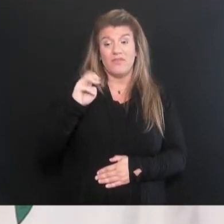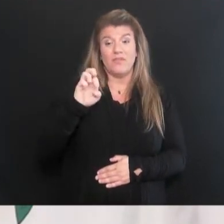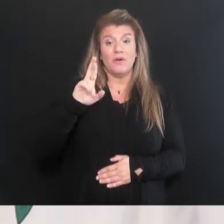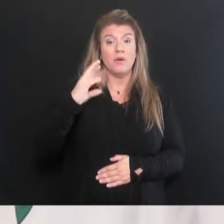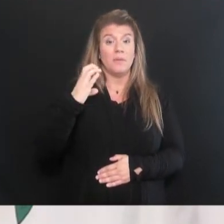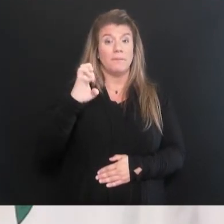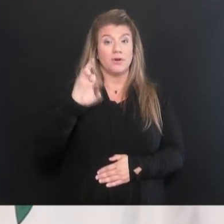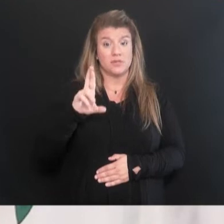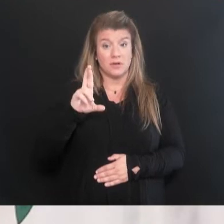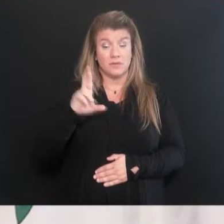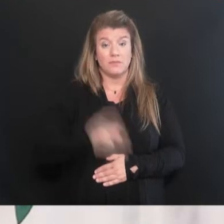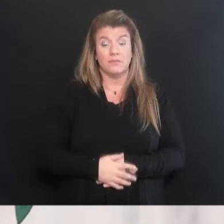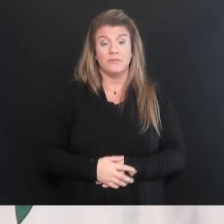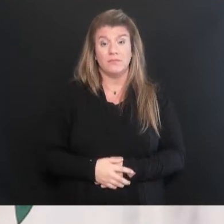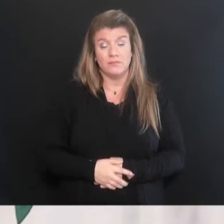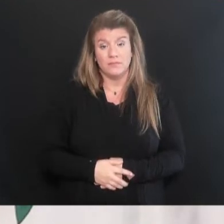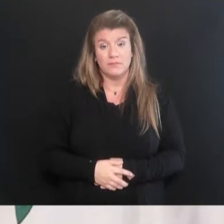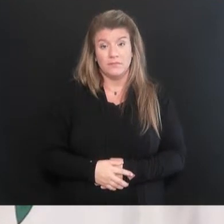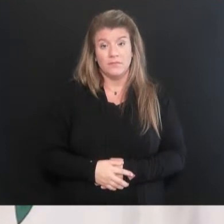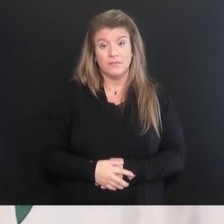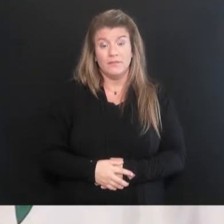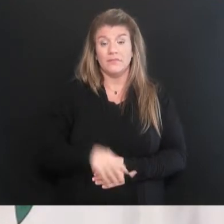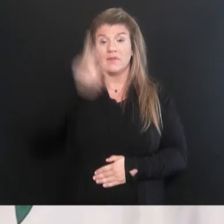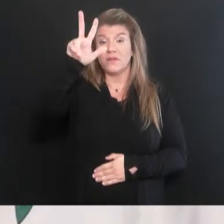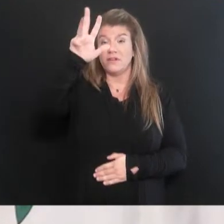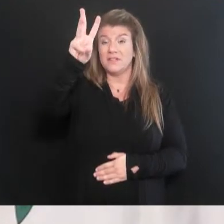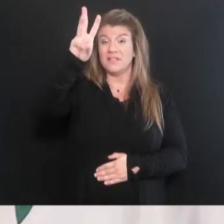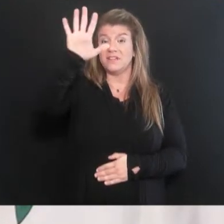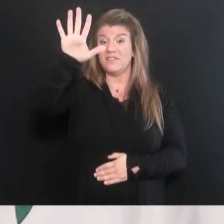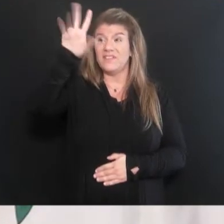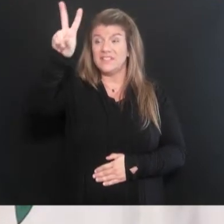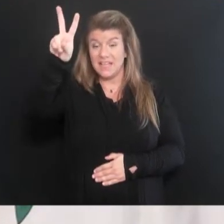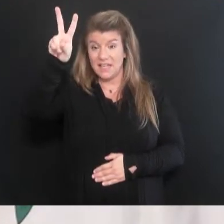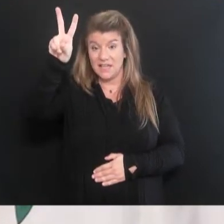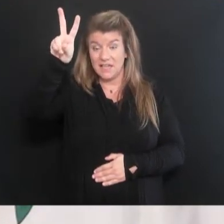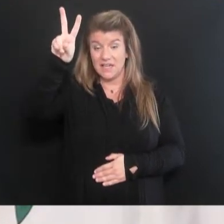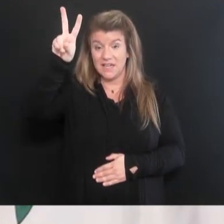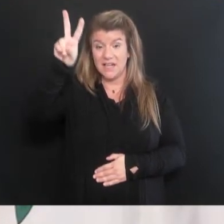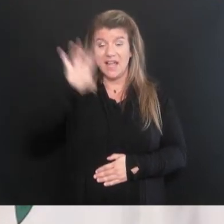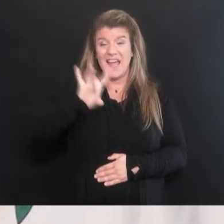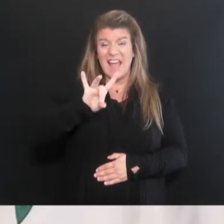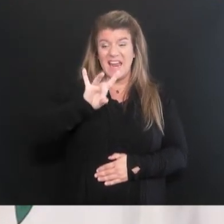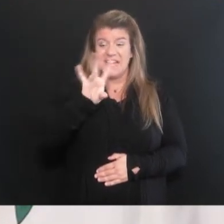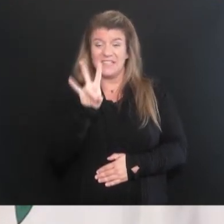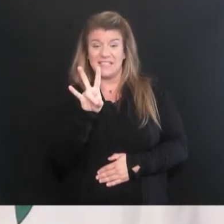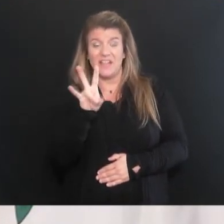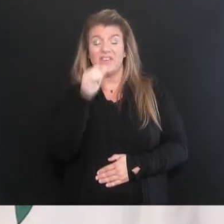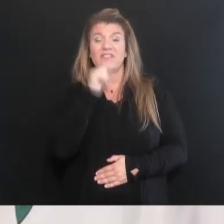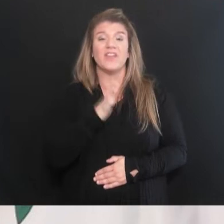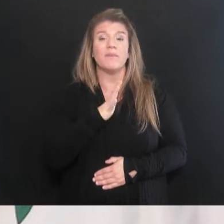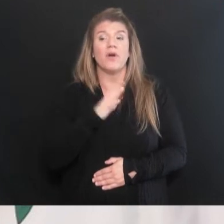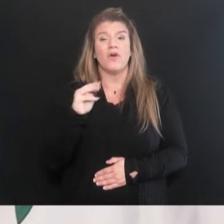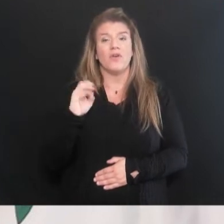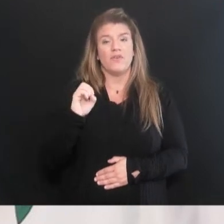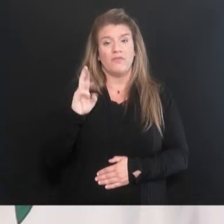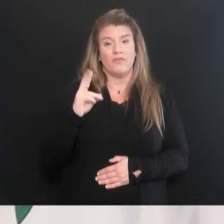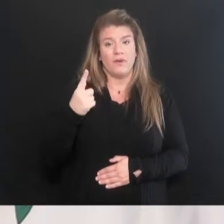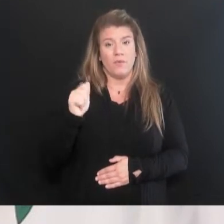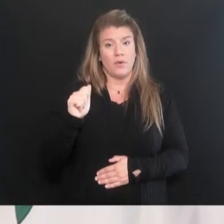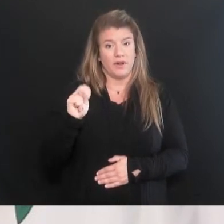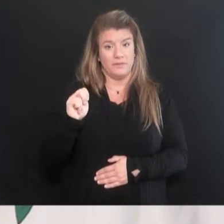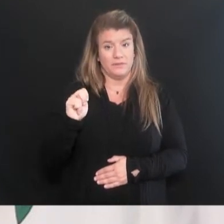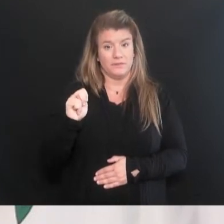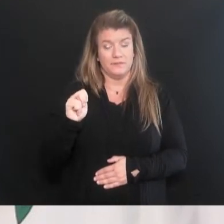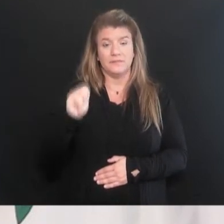County. The 3,652nd death, an 87-year-old female from Morgan County.